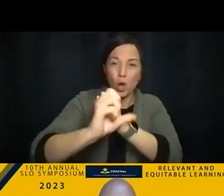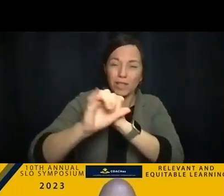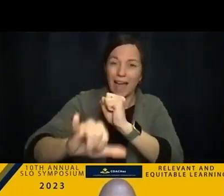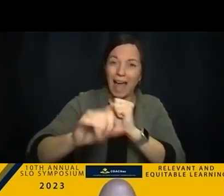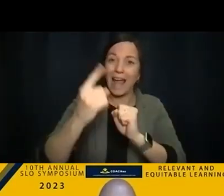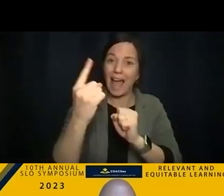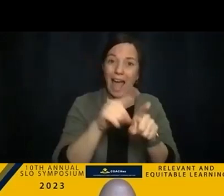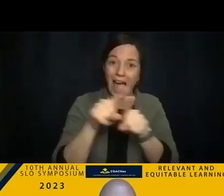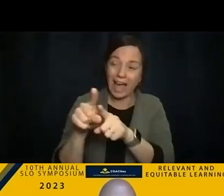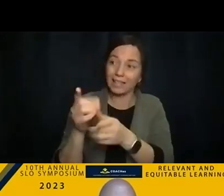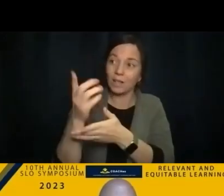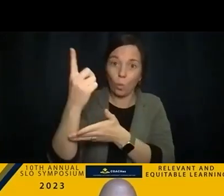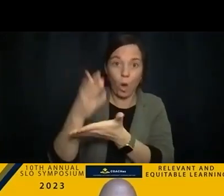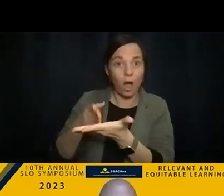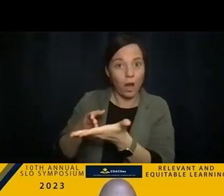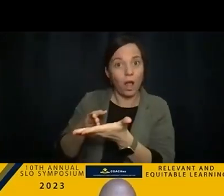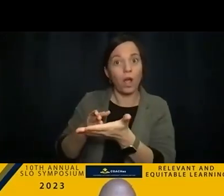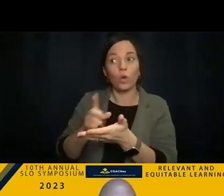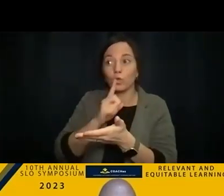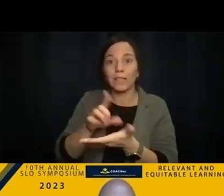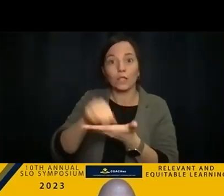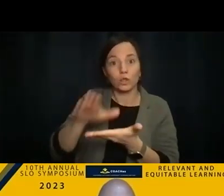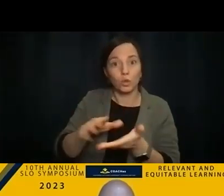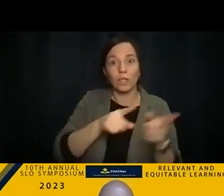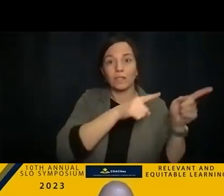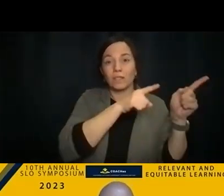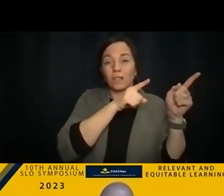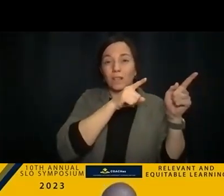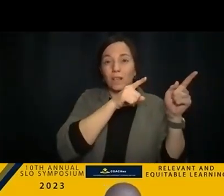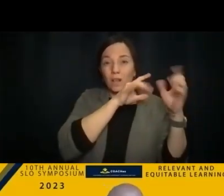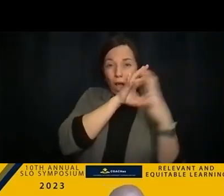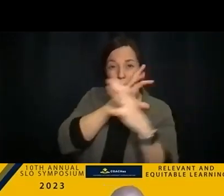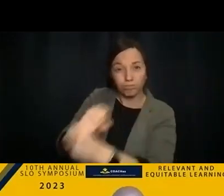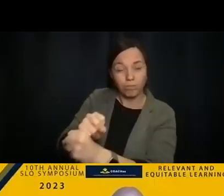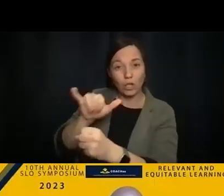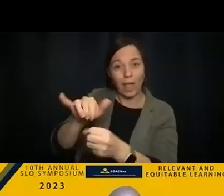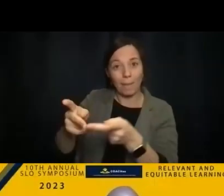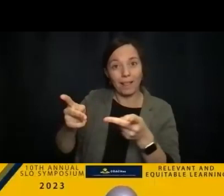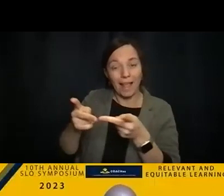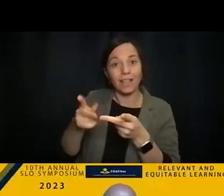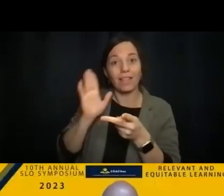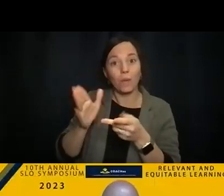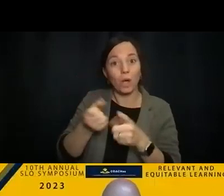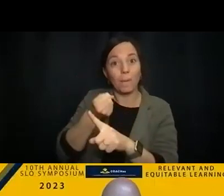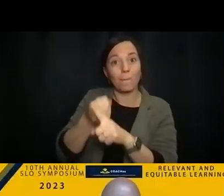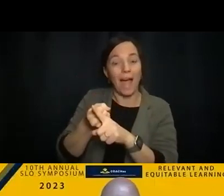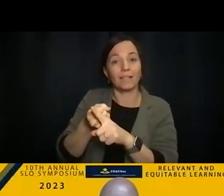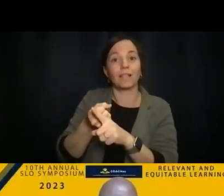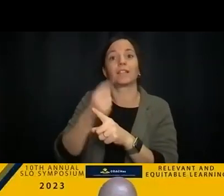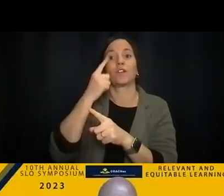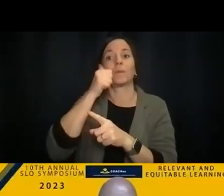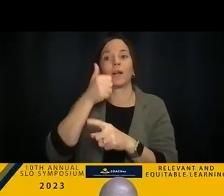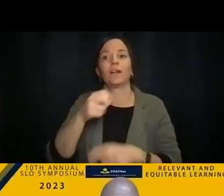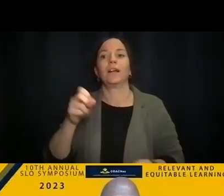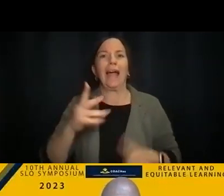driving students towards it because they'll make a difference in our communities tomorrow. So yeah. I don't want to cut everyone off, but we're pretty